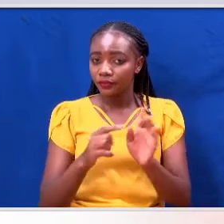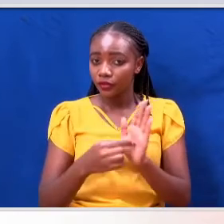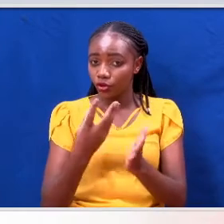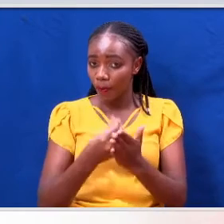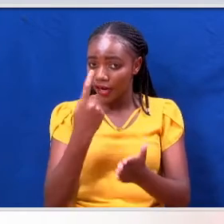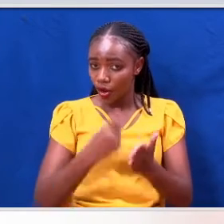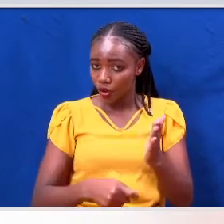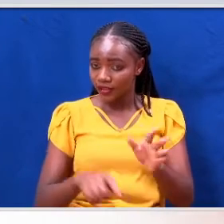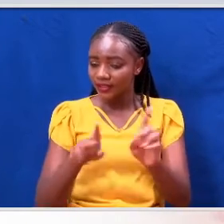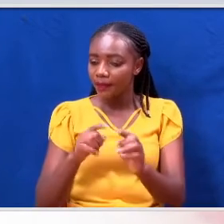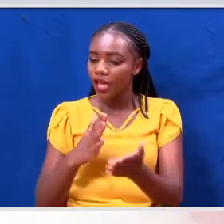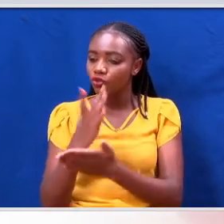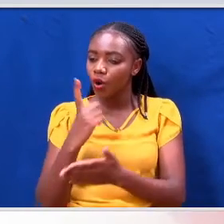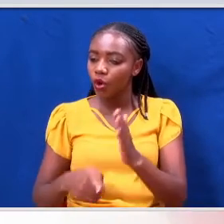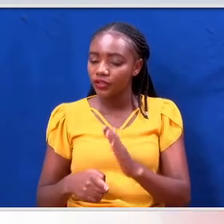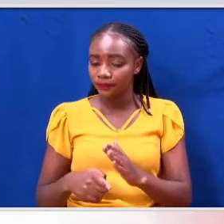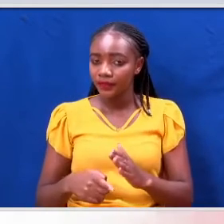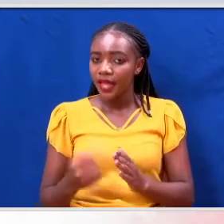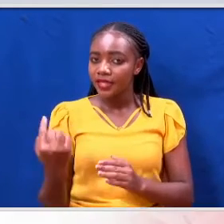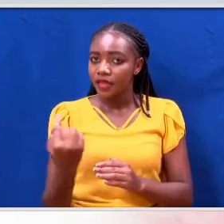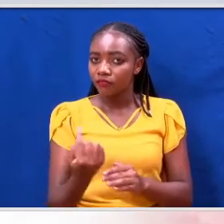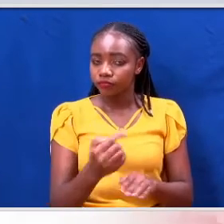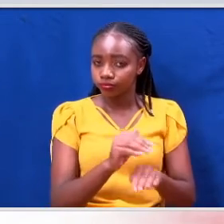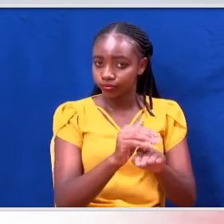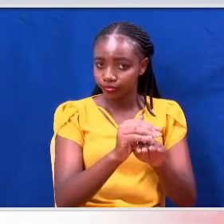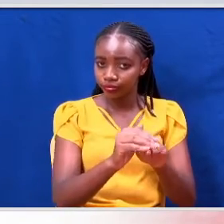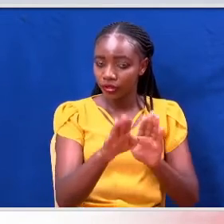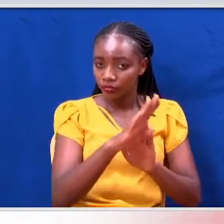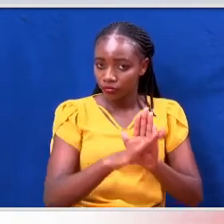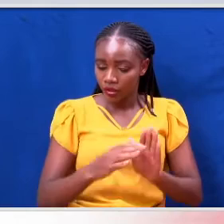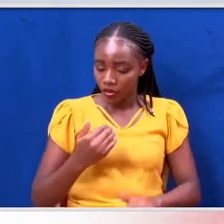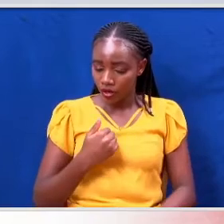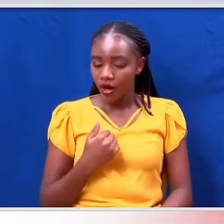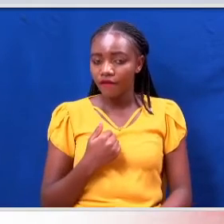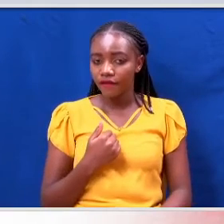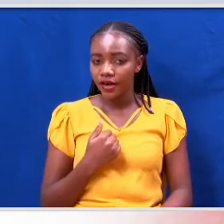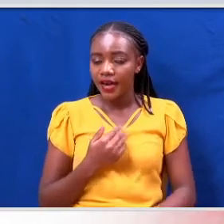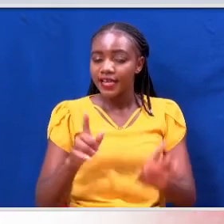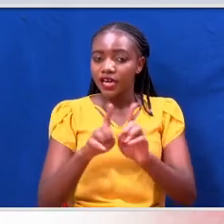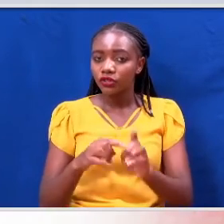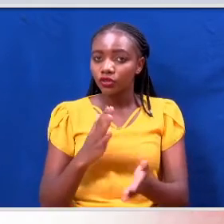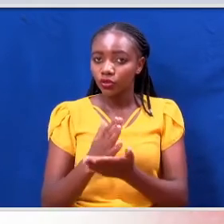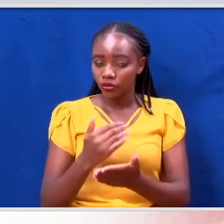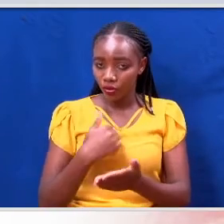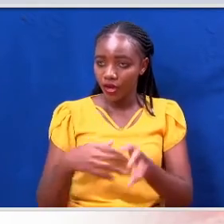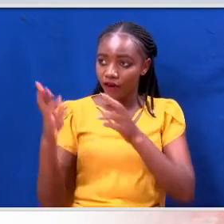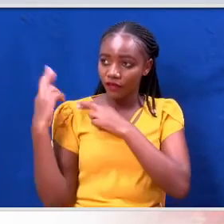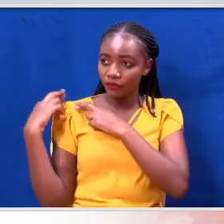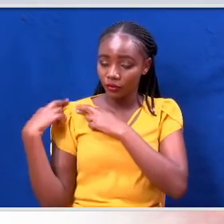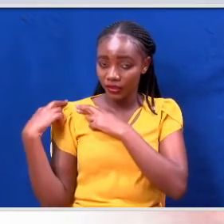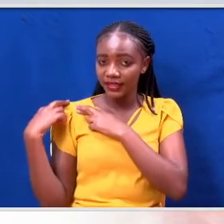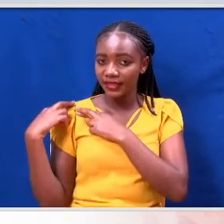to make sure that, you know, it adheres to the objective of government, to put all the responsibility in the hands of the accounting